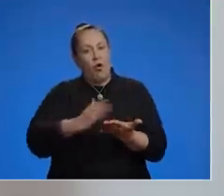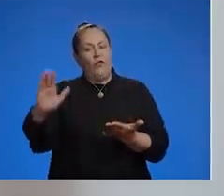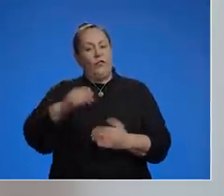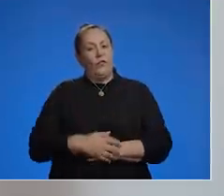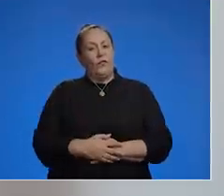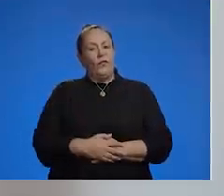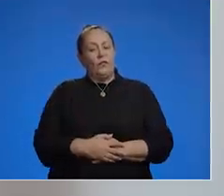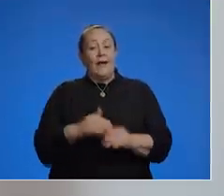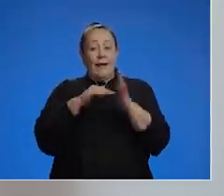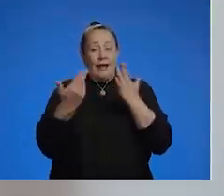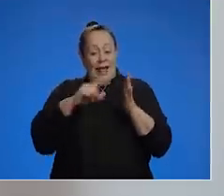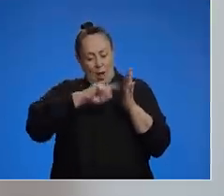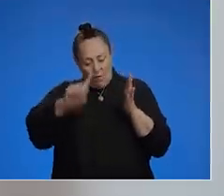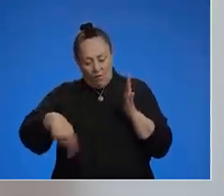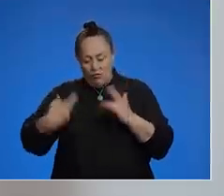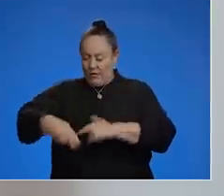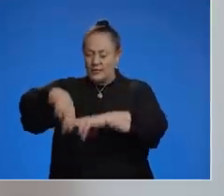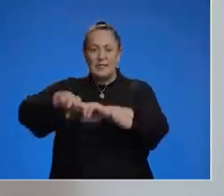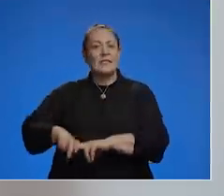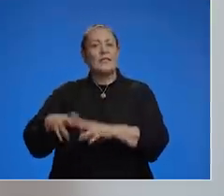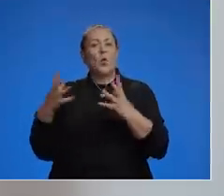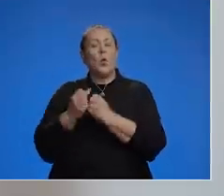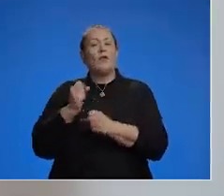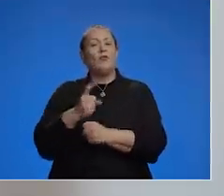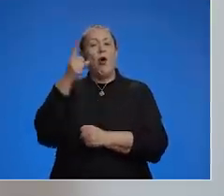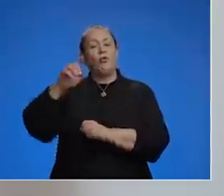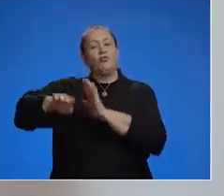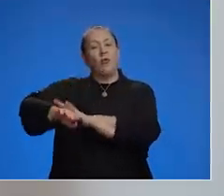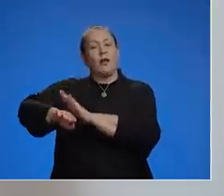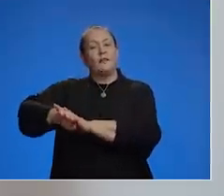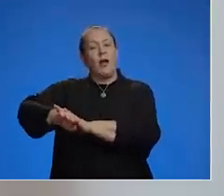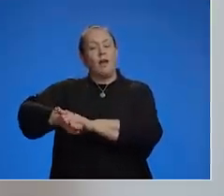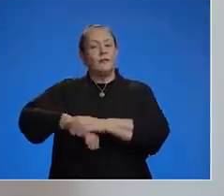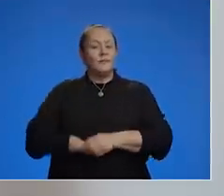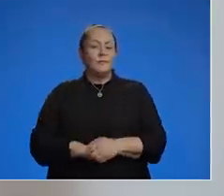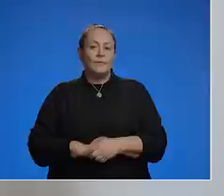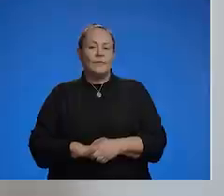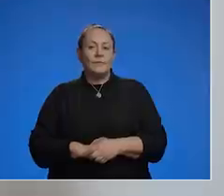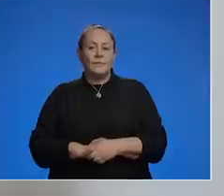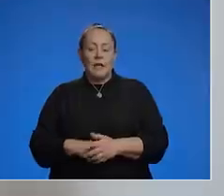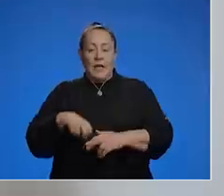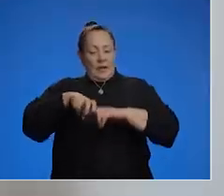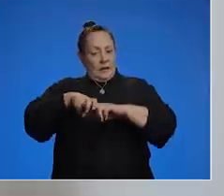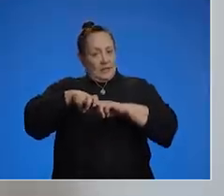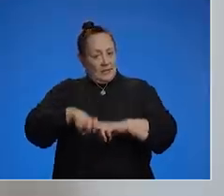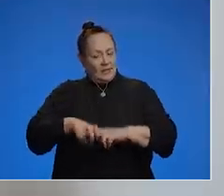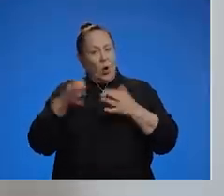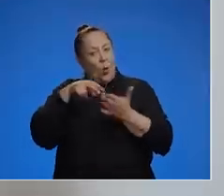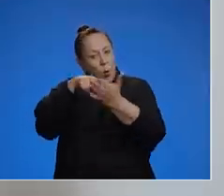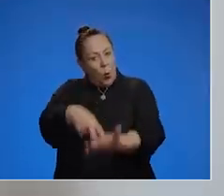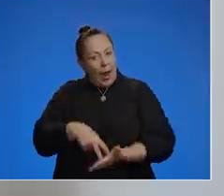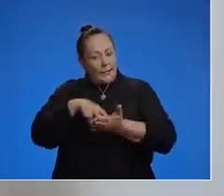then taken his place forever at the right hand of God, where he is now